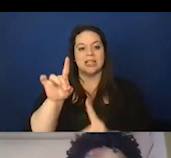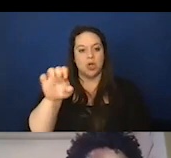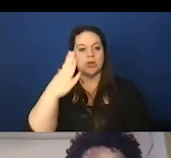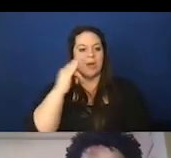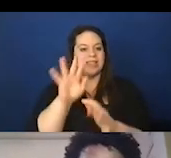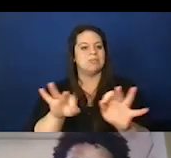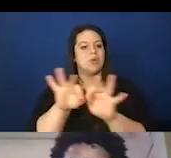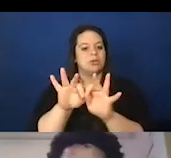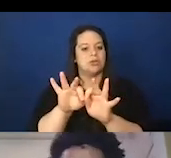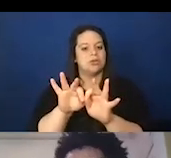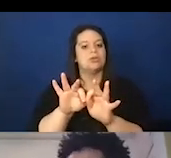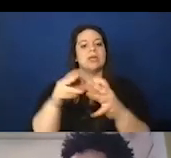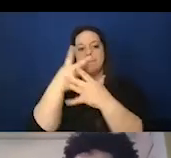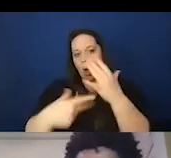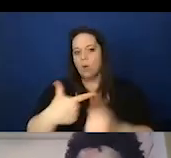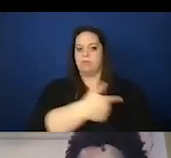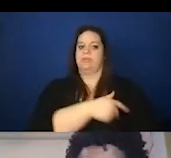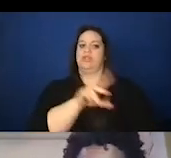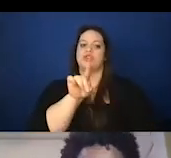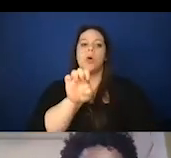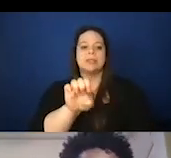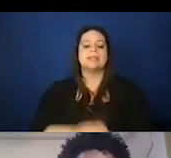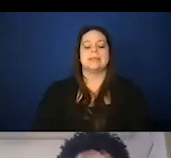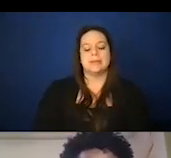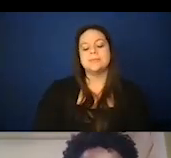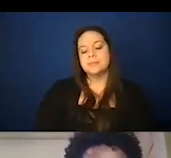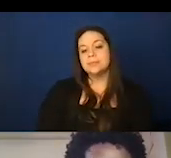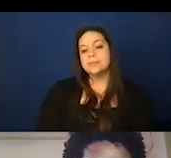why it's so important. So I'm going to switch gears just a little bit.